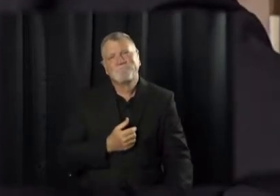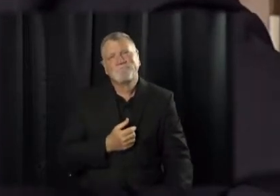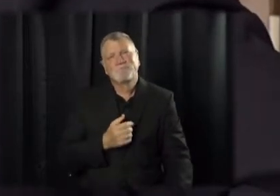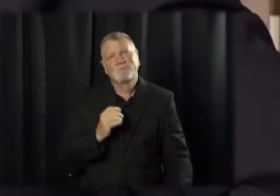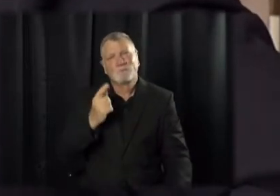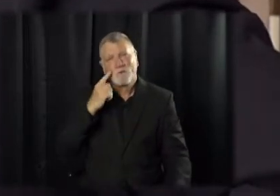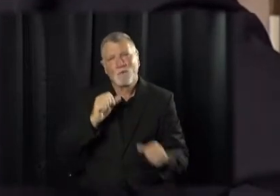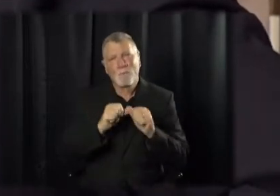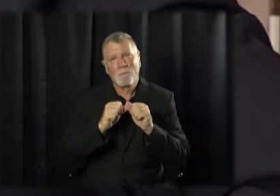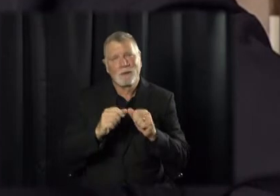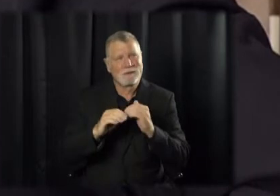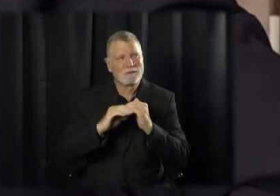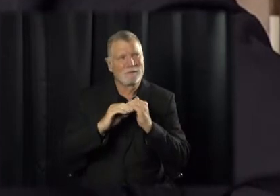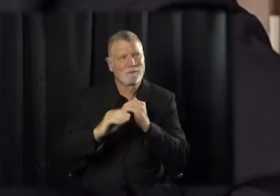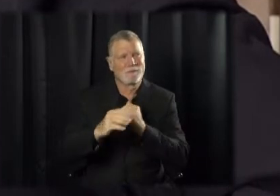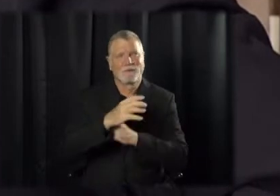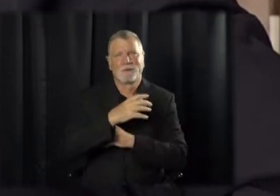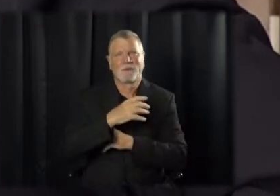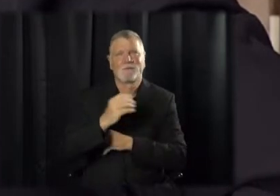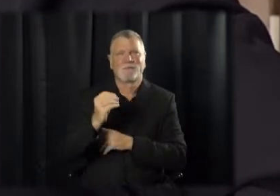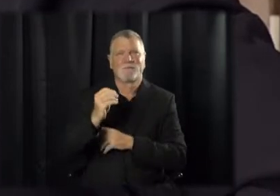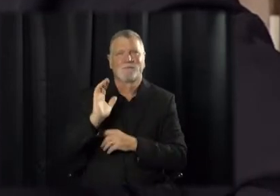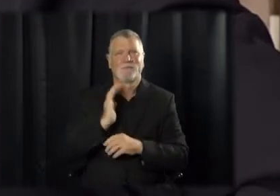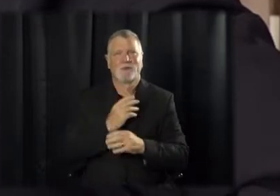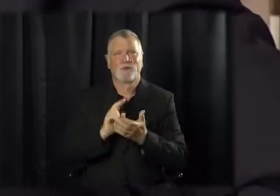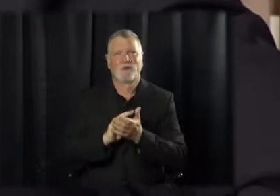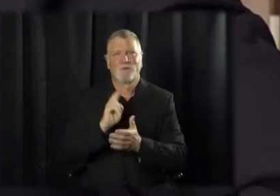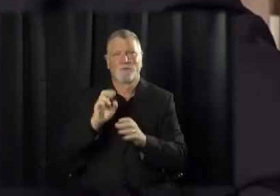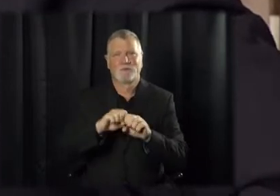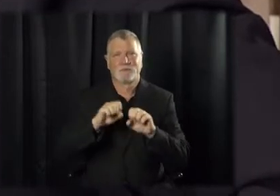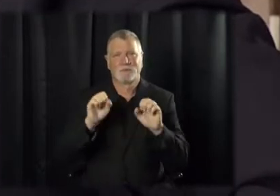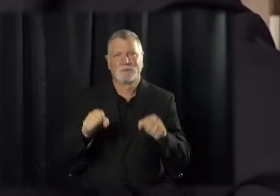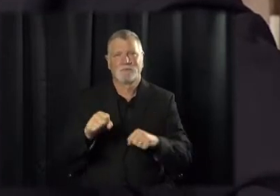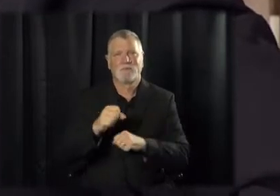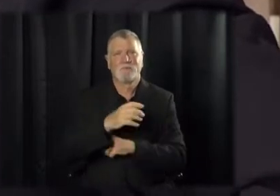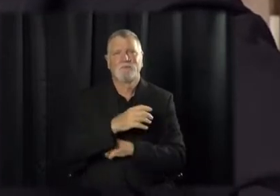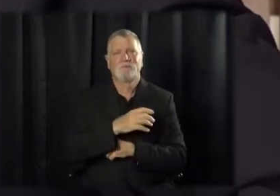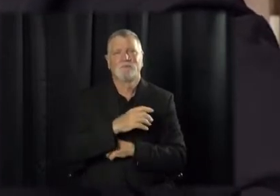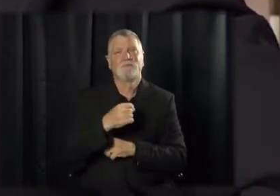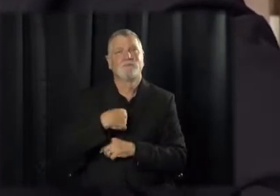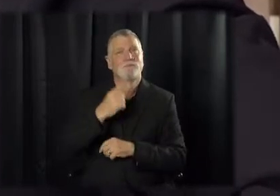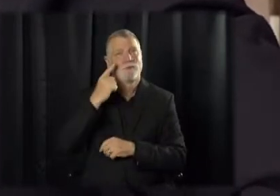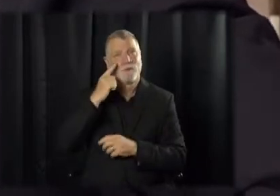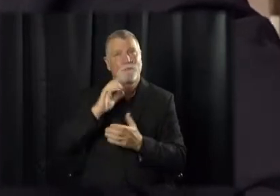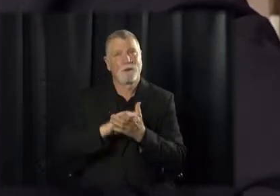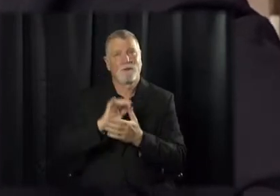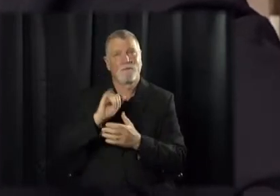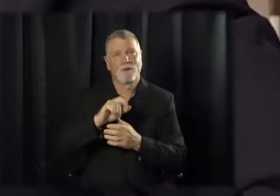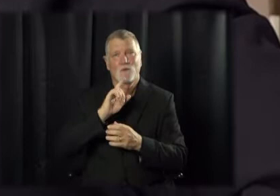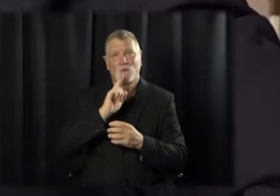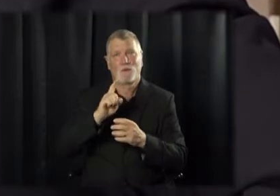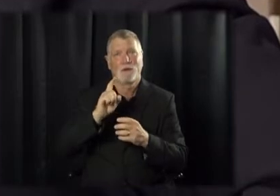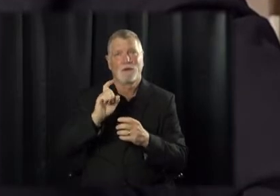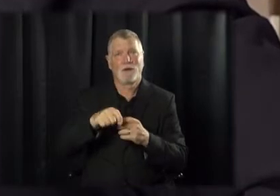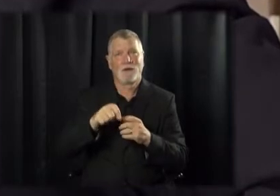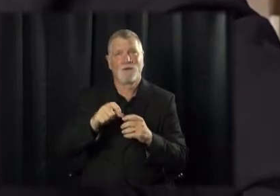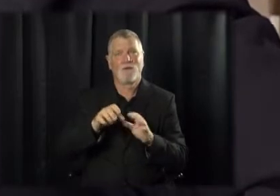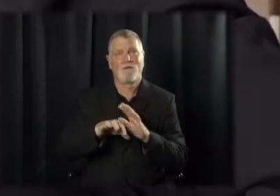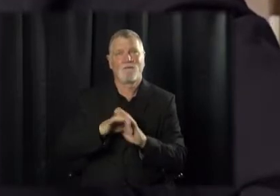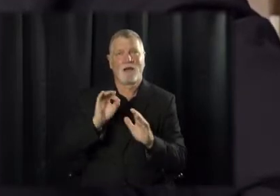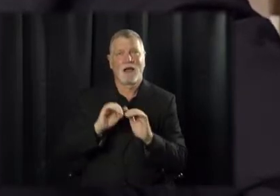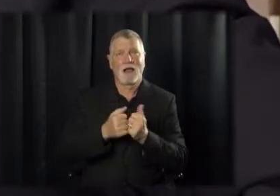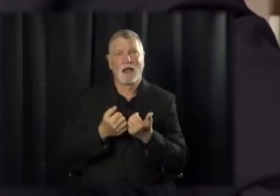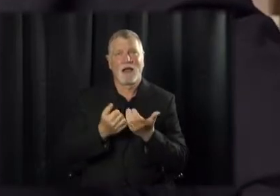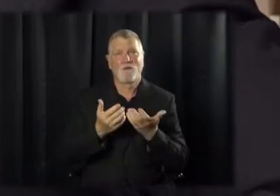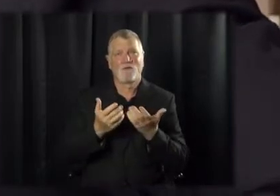order to maintain the stability of our university system, I do believe that we really do need to find how